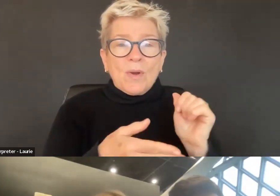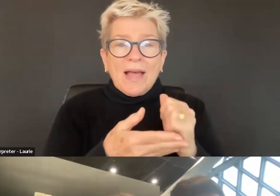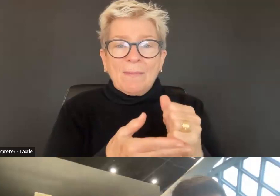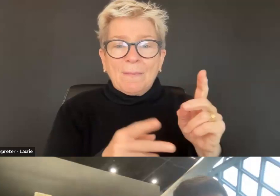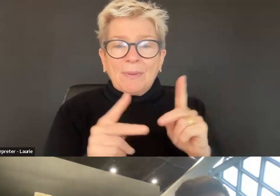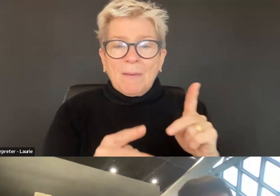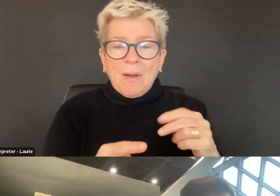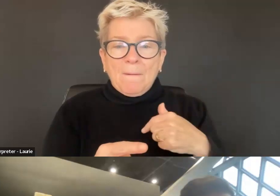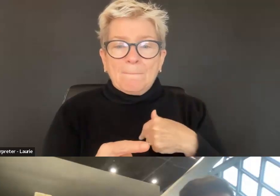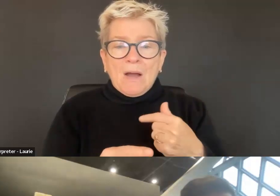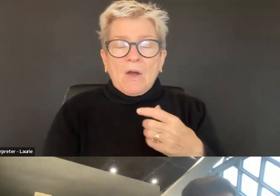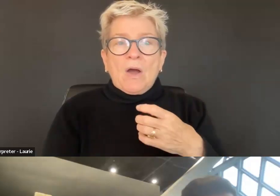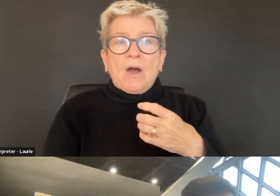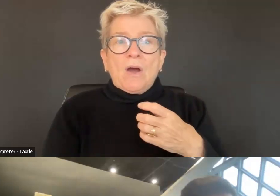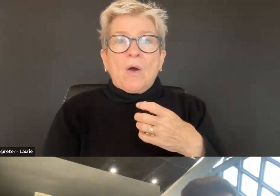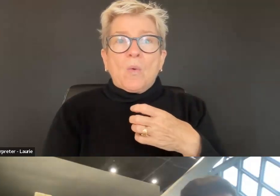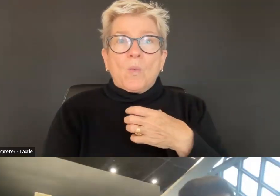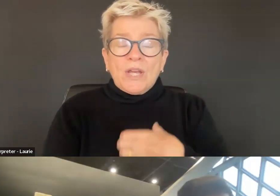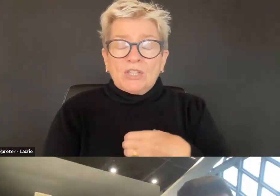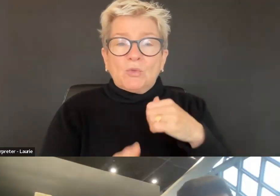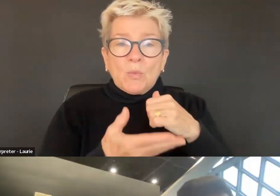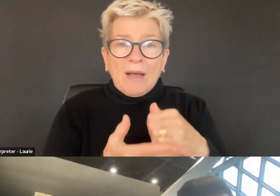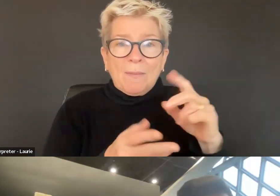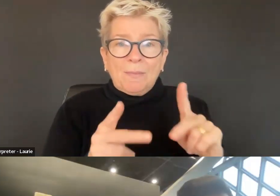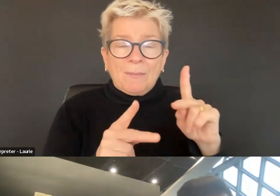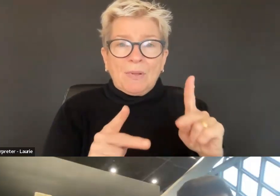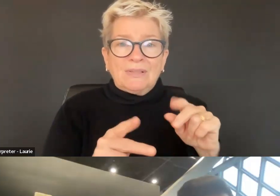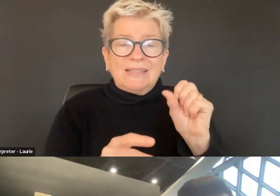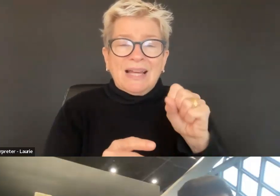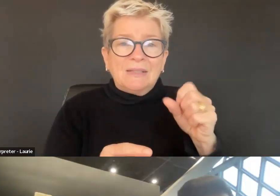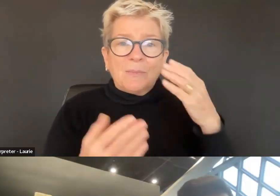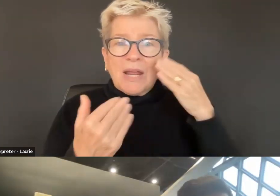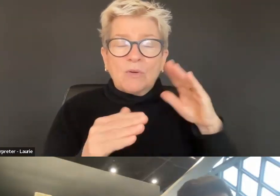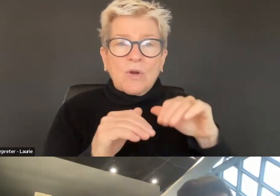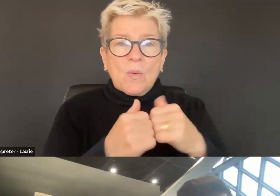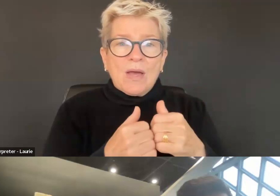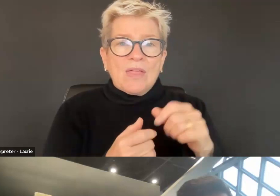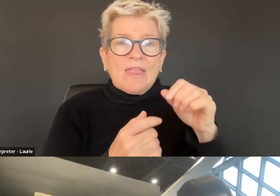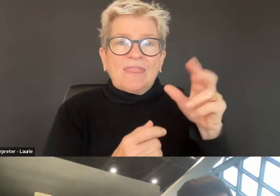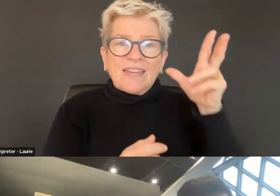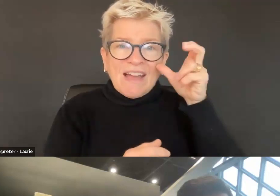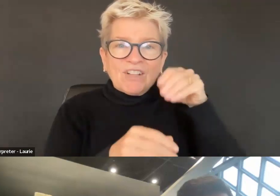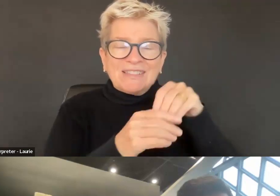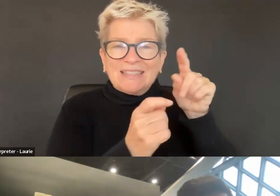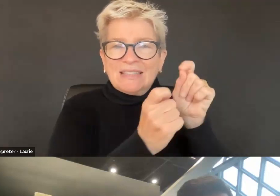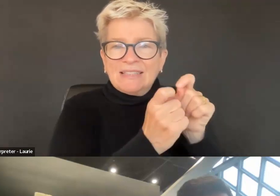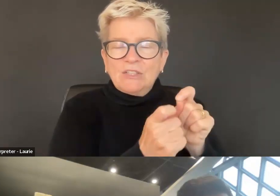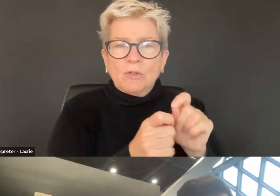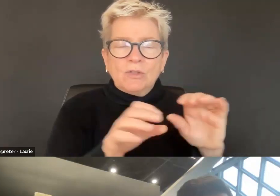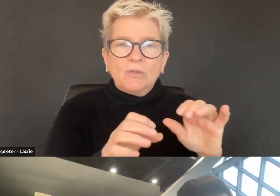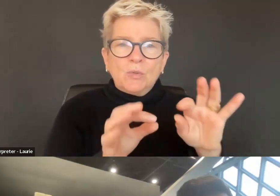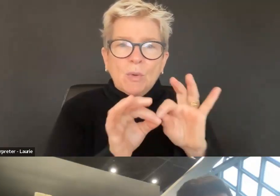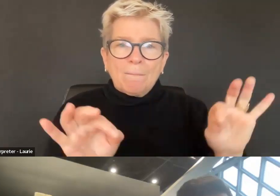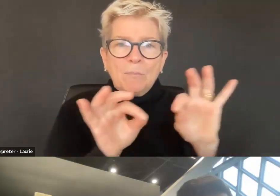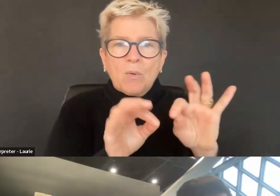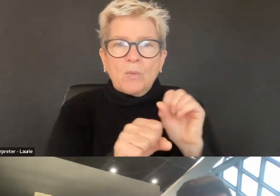help them, but I don't know how. And folks, the devil's in the details, as they say. We've done important work, and I don't want to